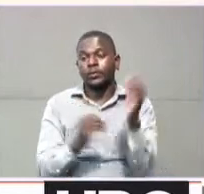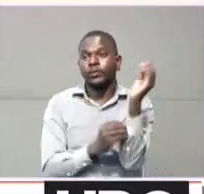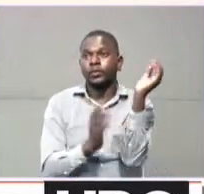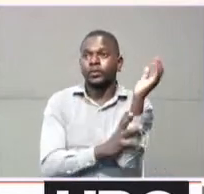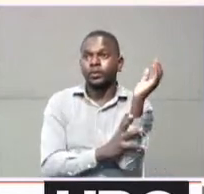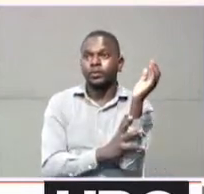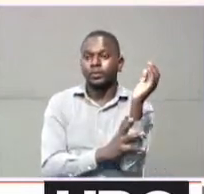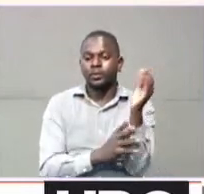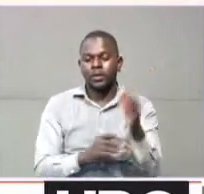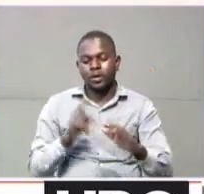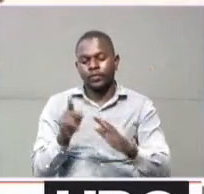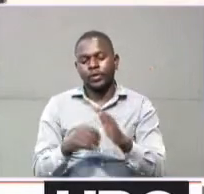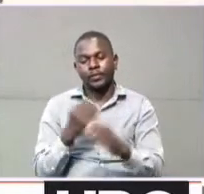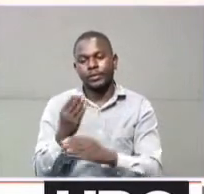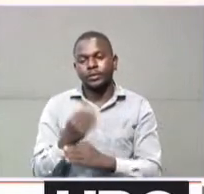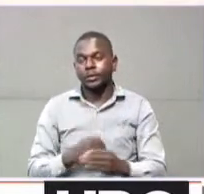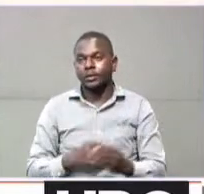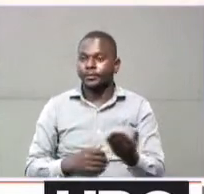on our prime minister